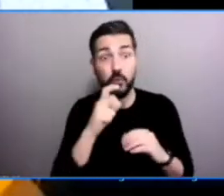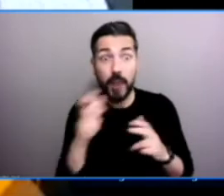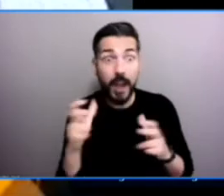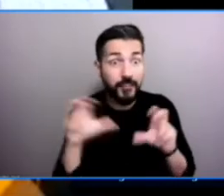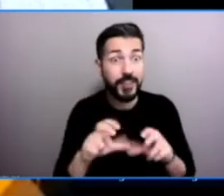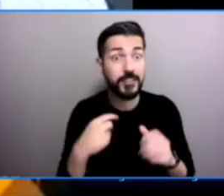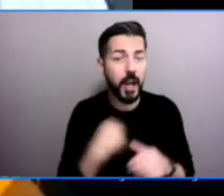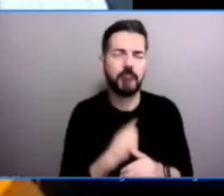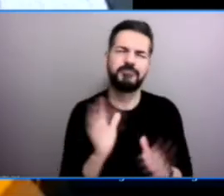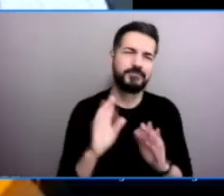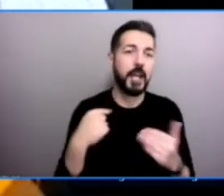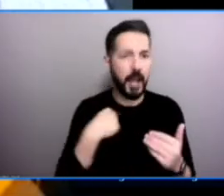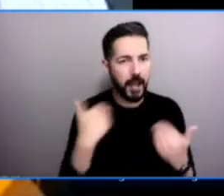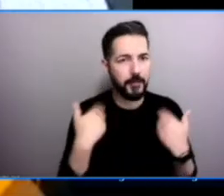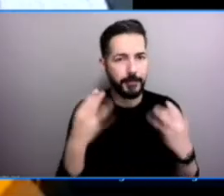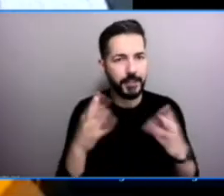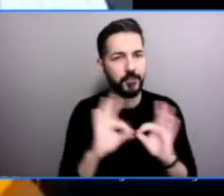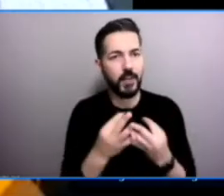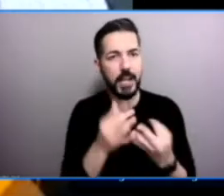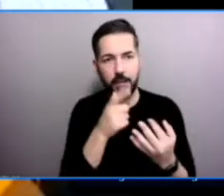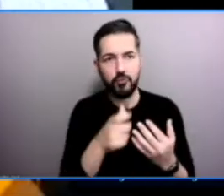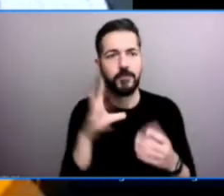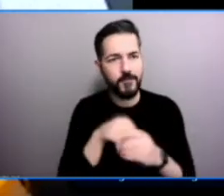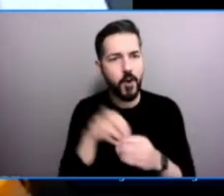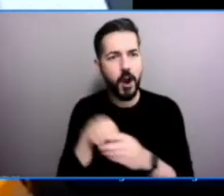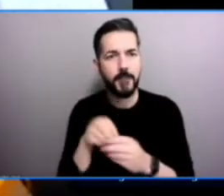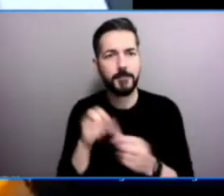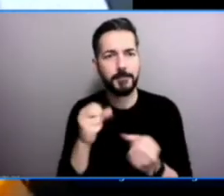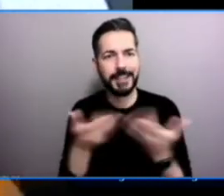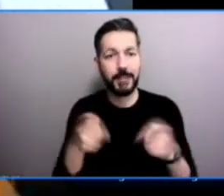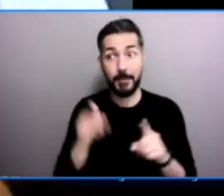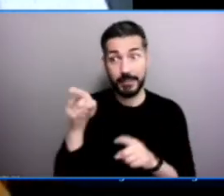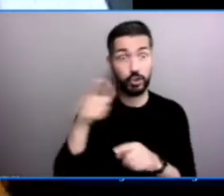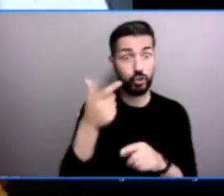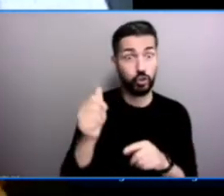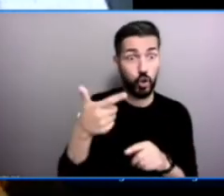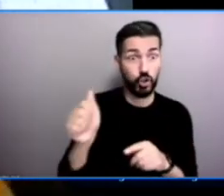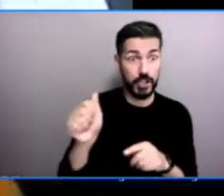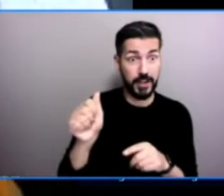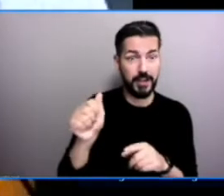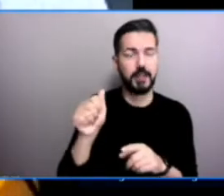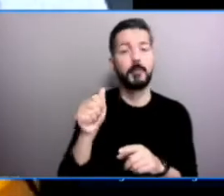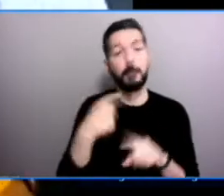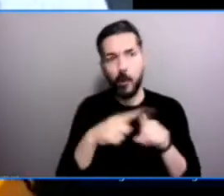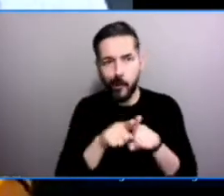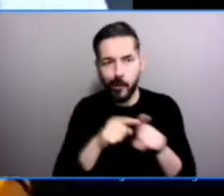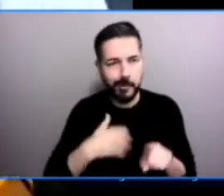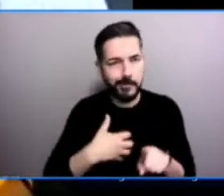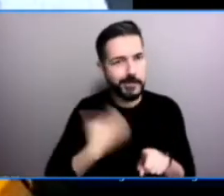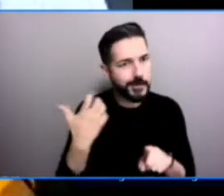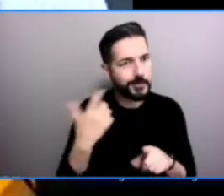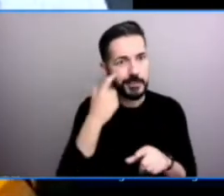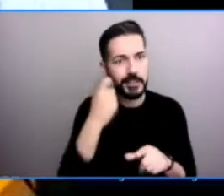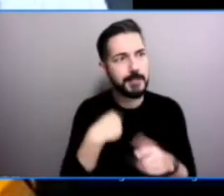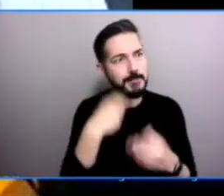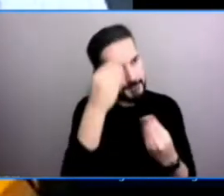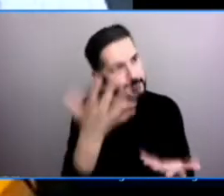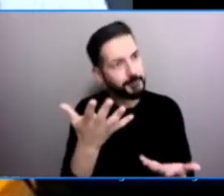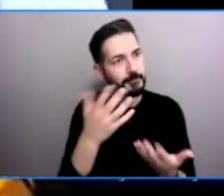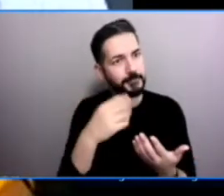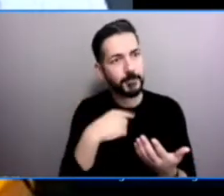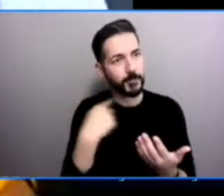And to all three of you, if you could give one piece of advice to future funders, stakeholders, and other advocates based on